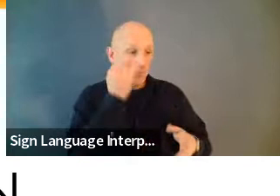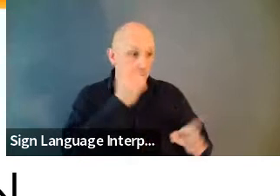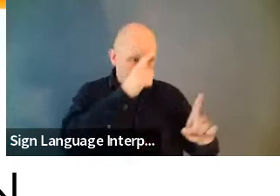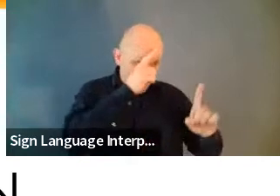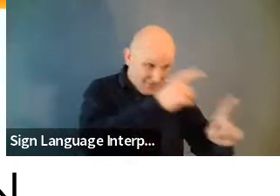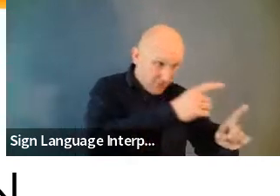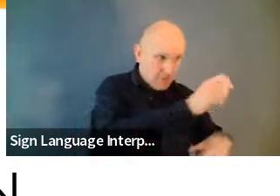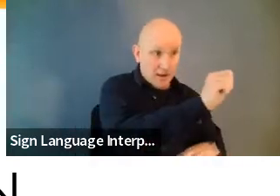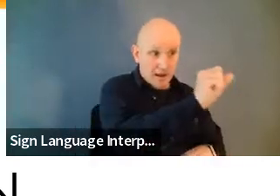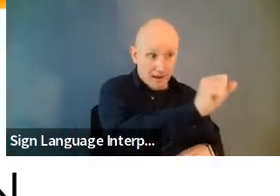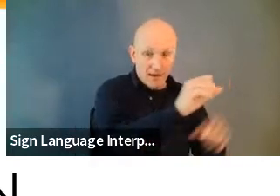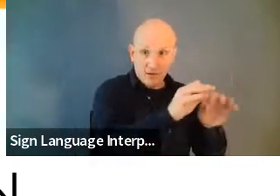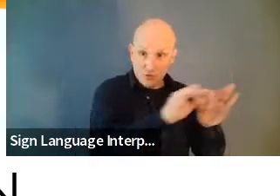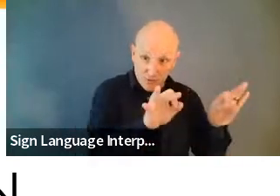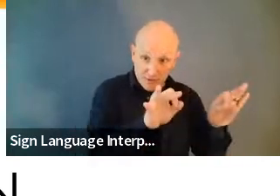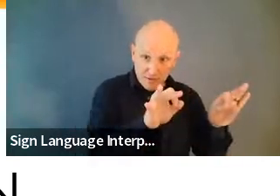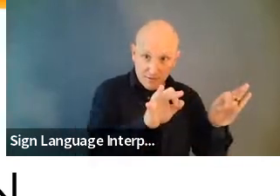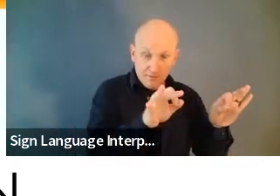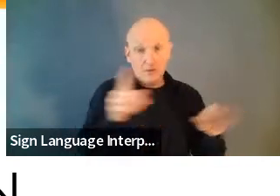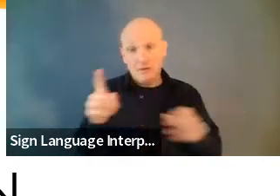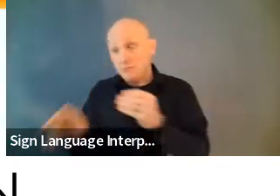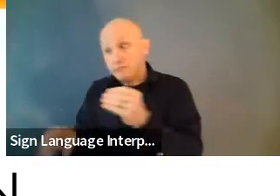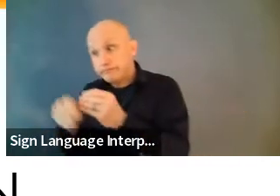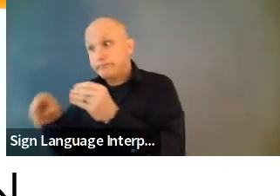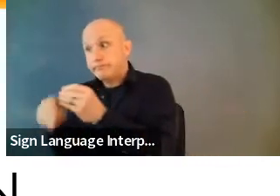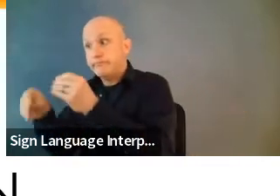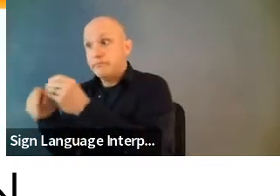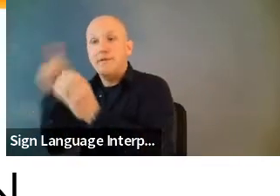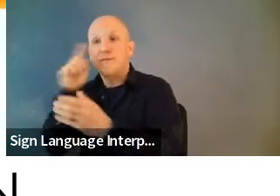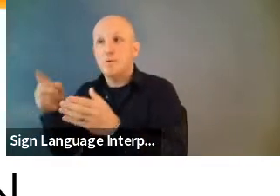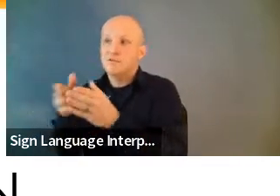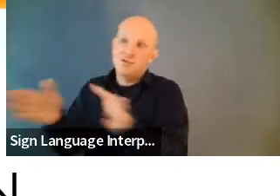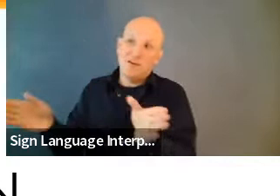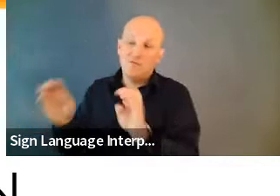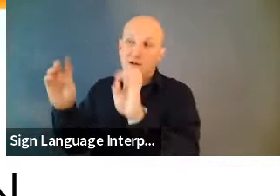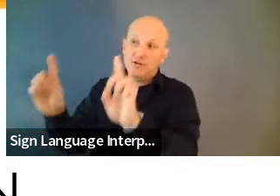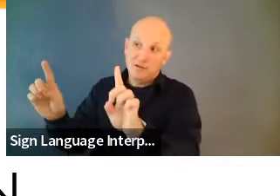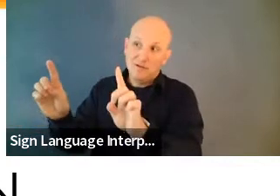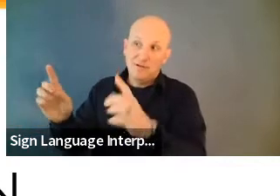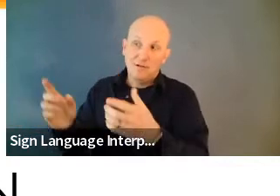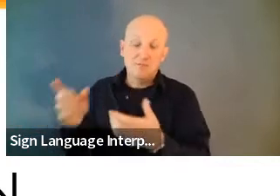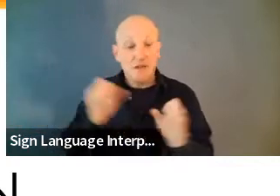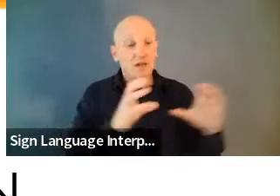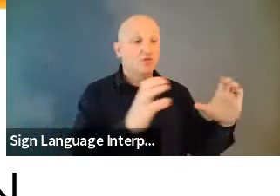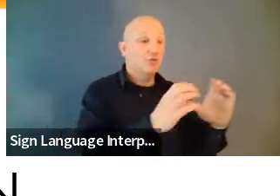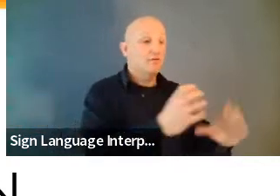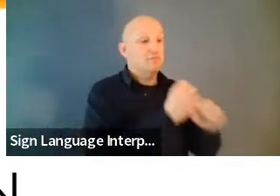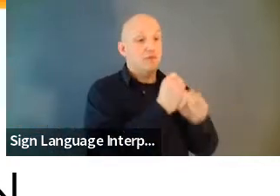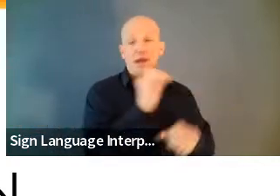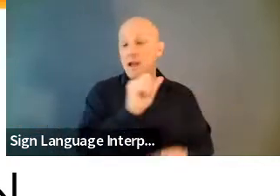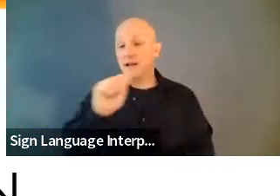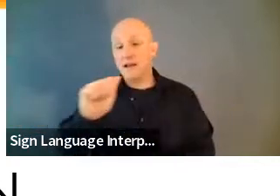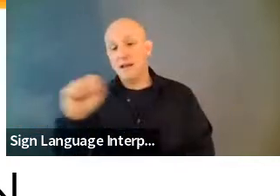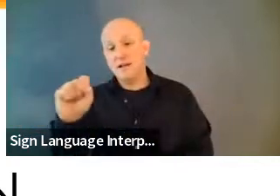paralegal program and they can add these in as part of their general ed, because they can get a certificate and an AS degree or